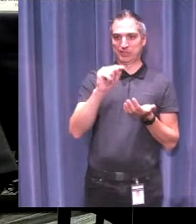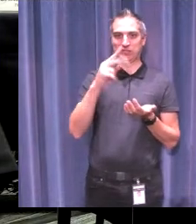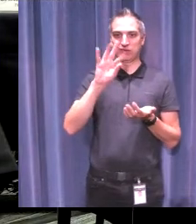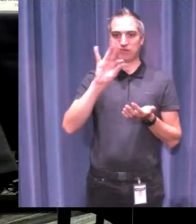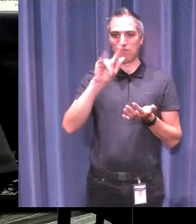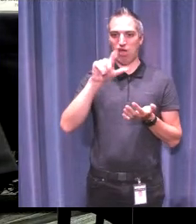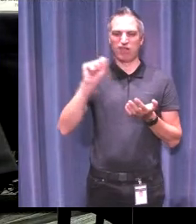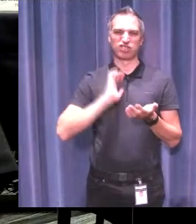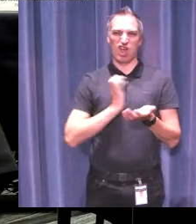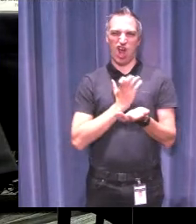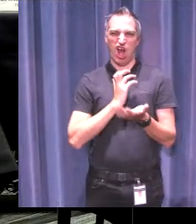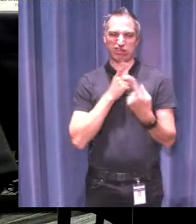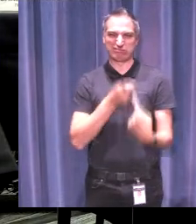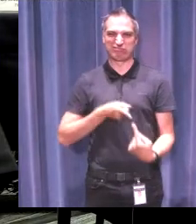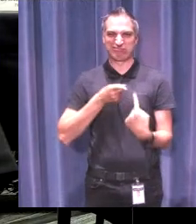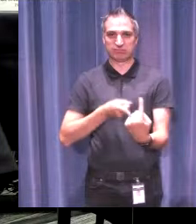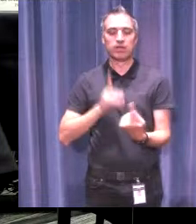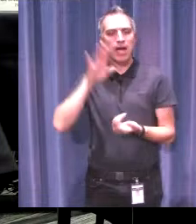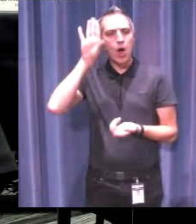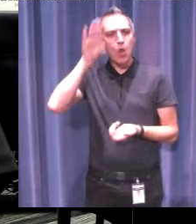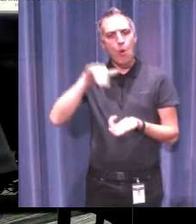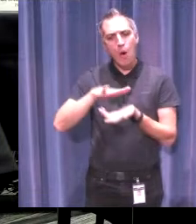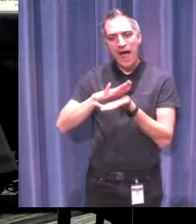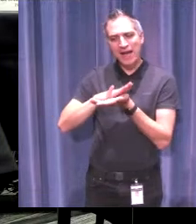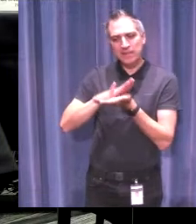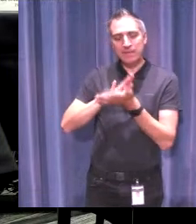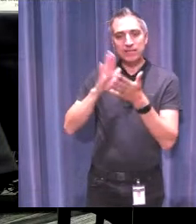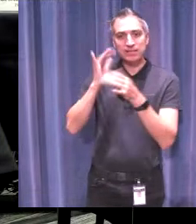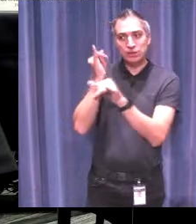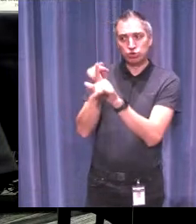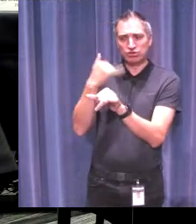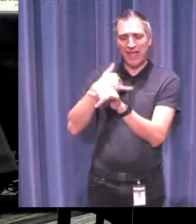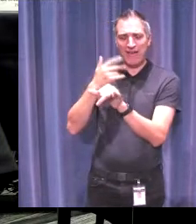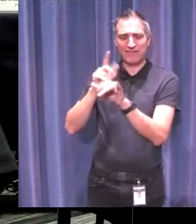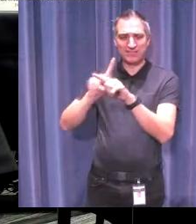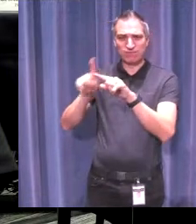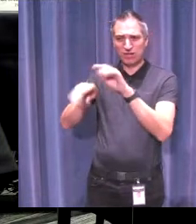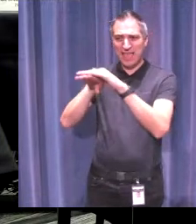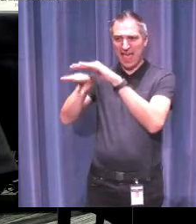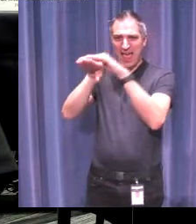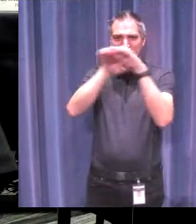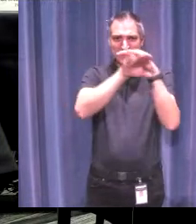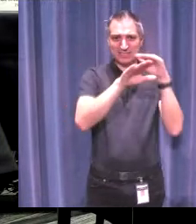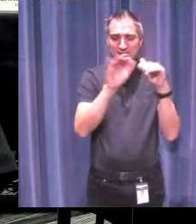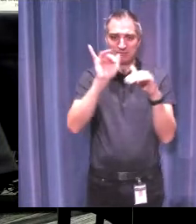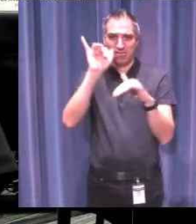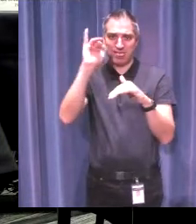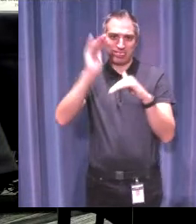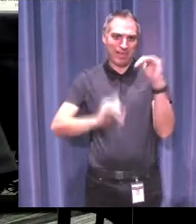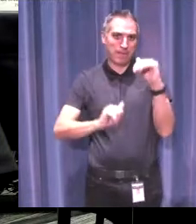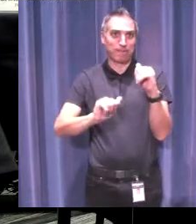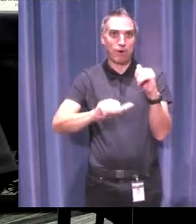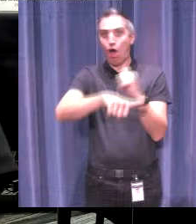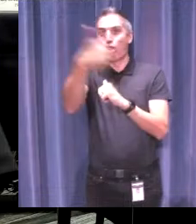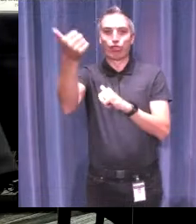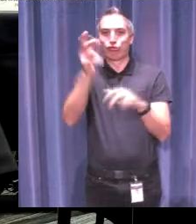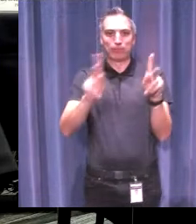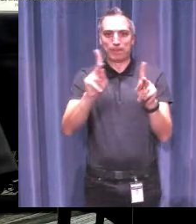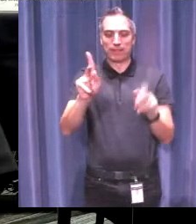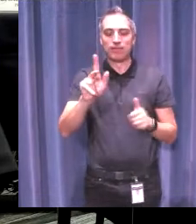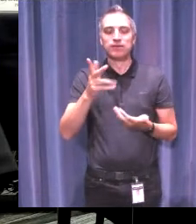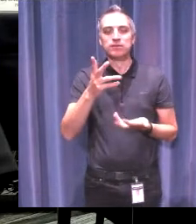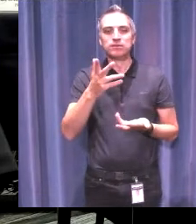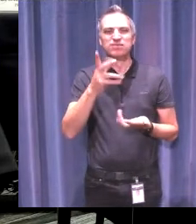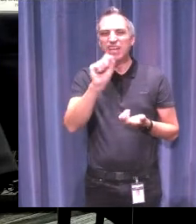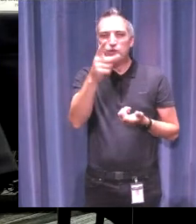I imagine academic institutions have access to different funding than most people in the universe. Right. So just talk a little bit about kind